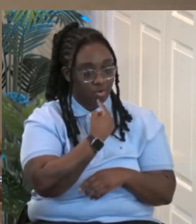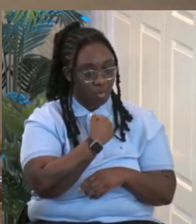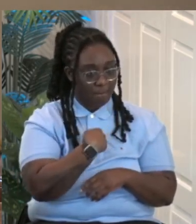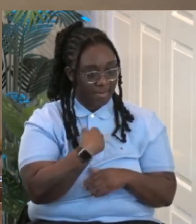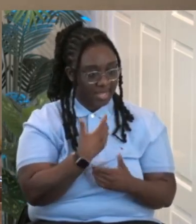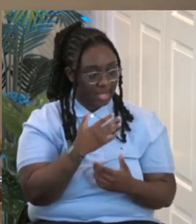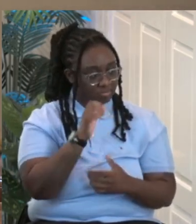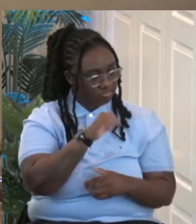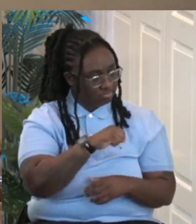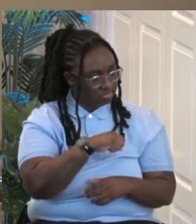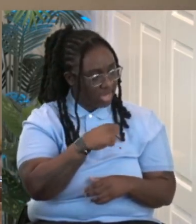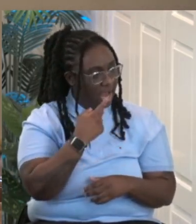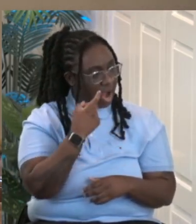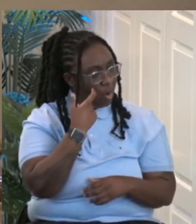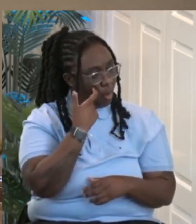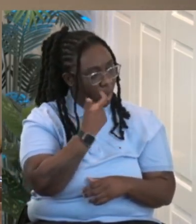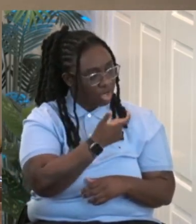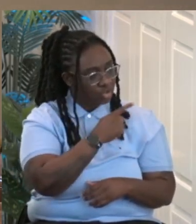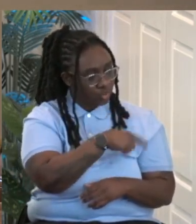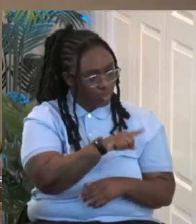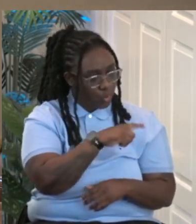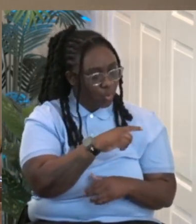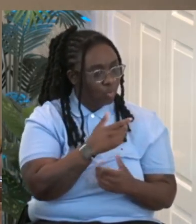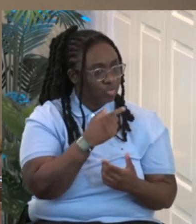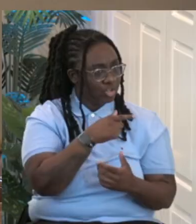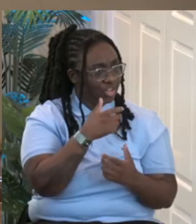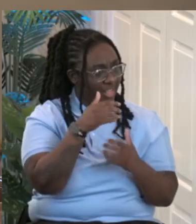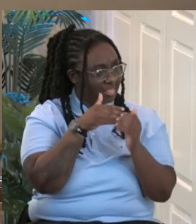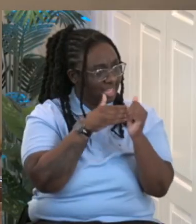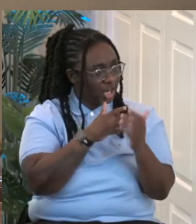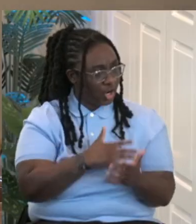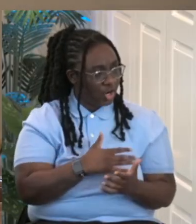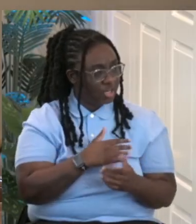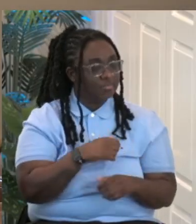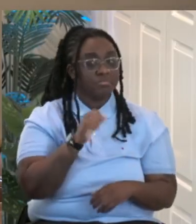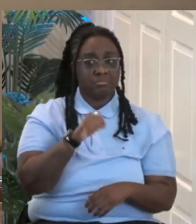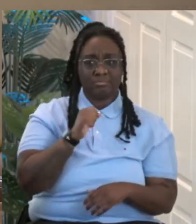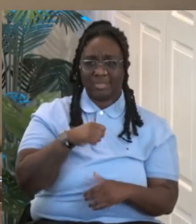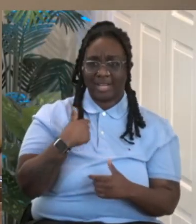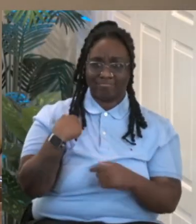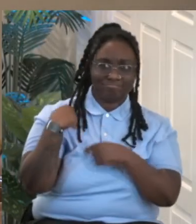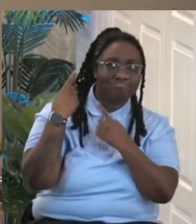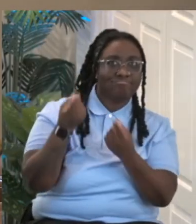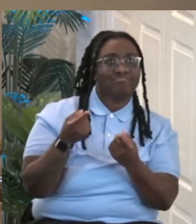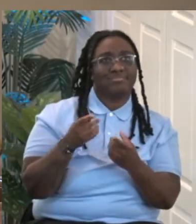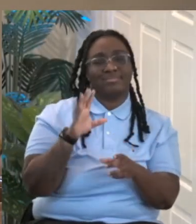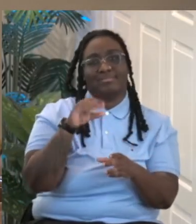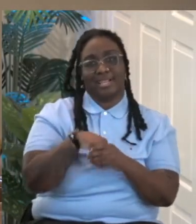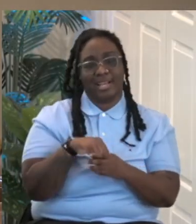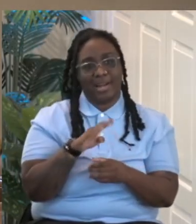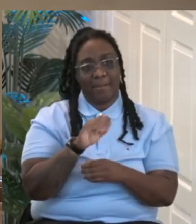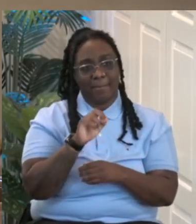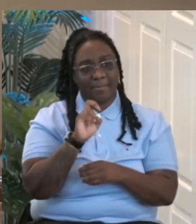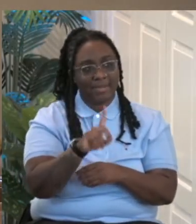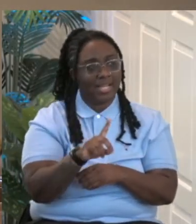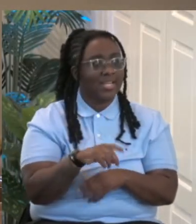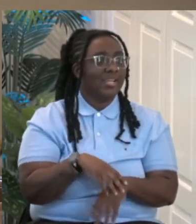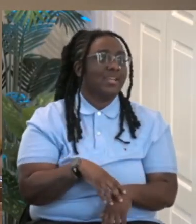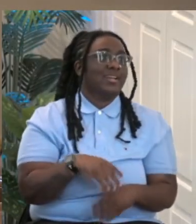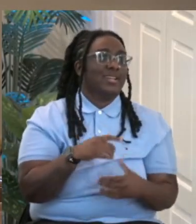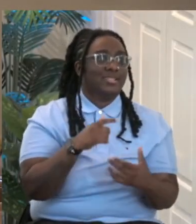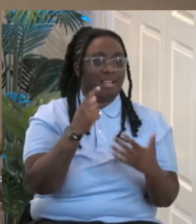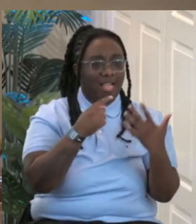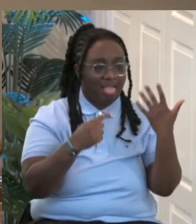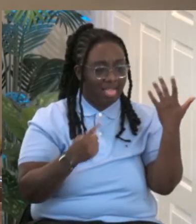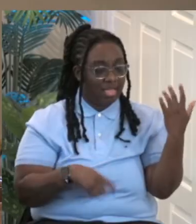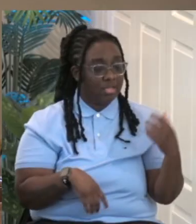Tulsa. I was in the student association, and I was who's who in American University. And he said, oh, that's good.